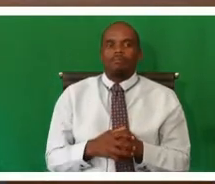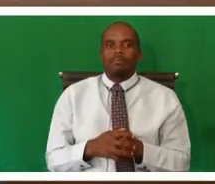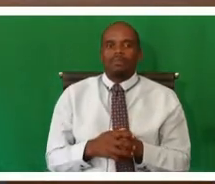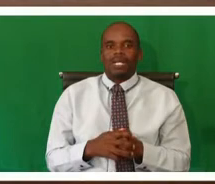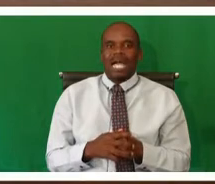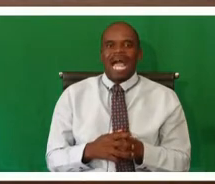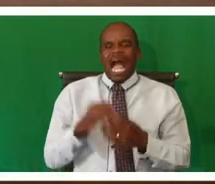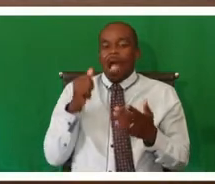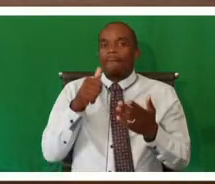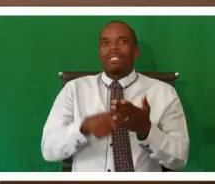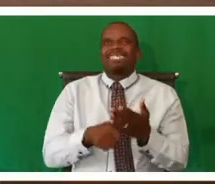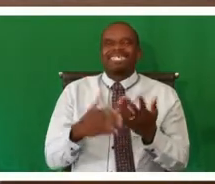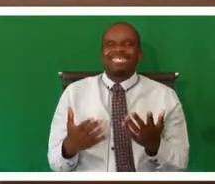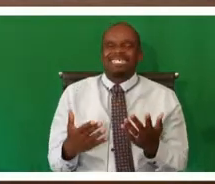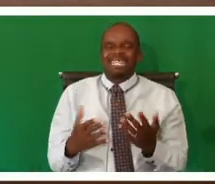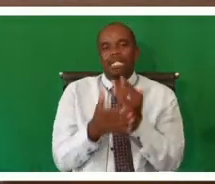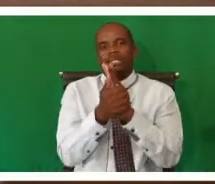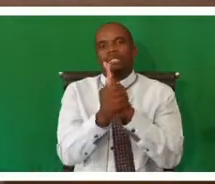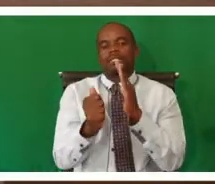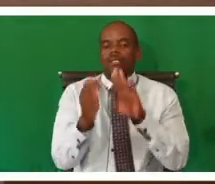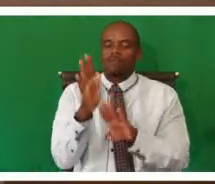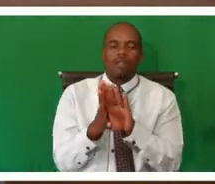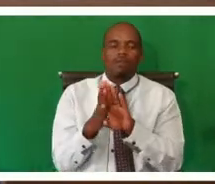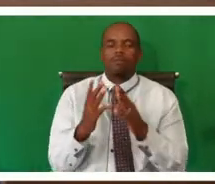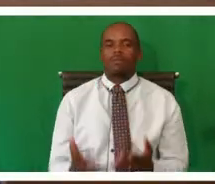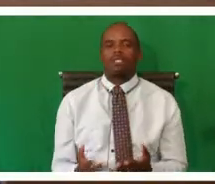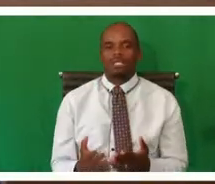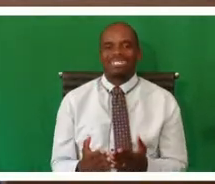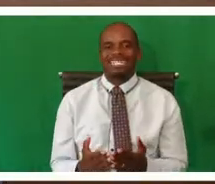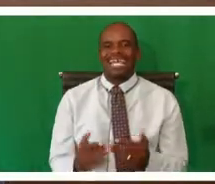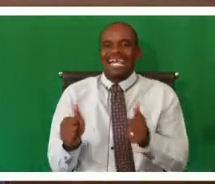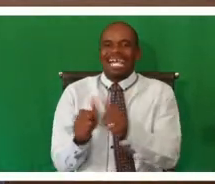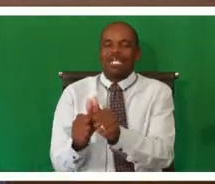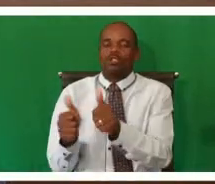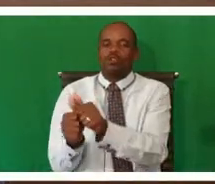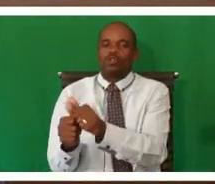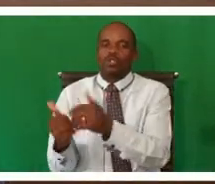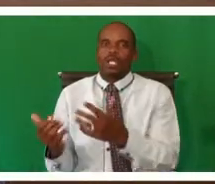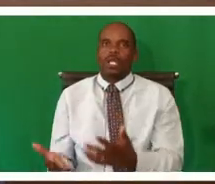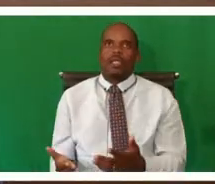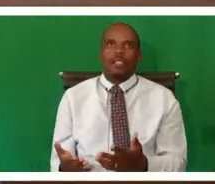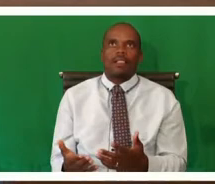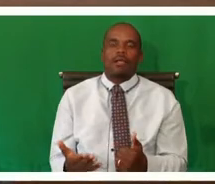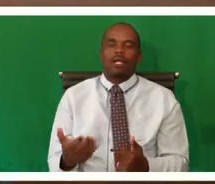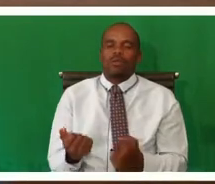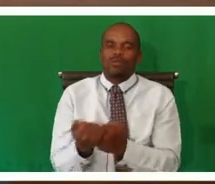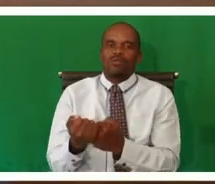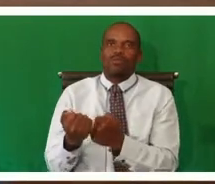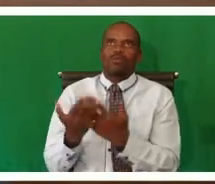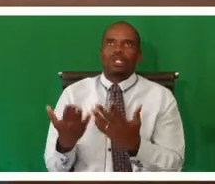application and skills development assistance to the miners.